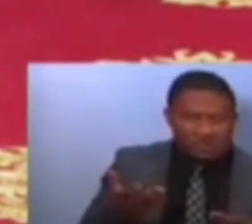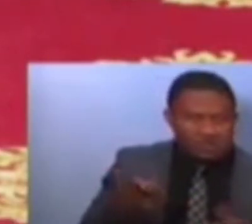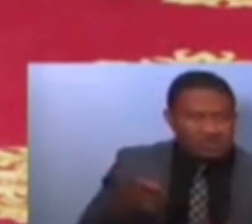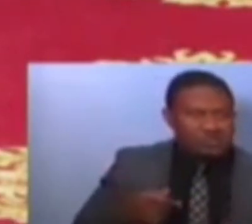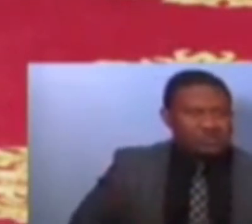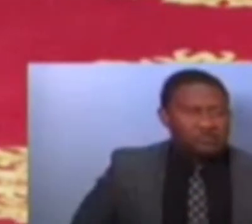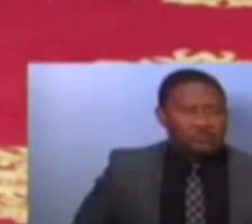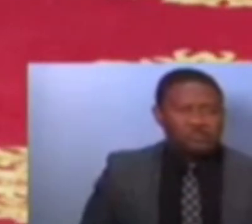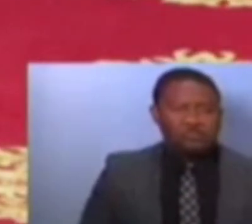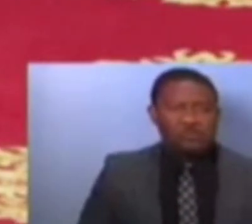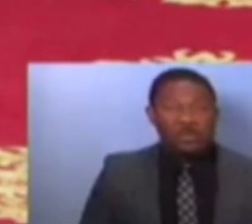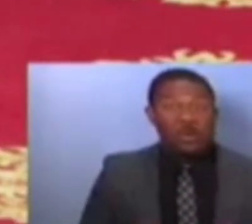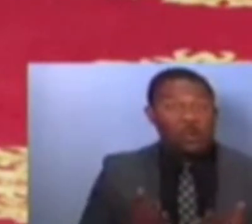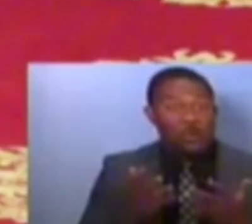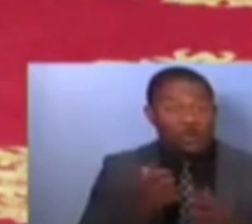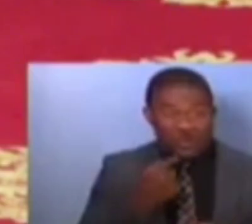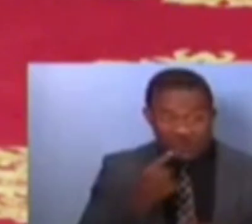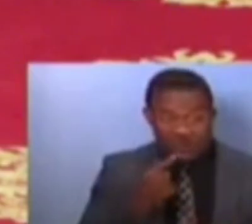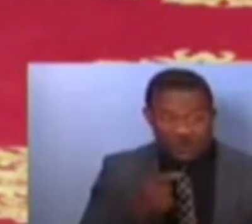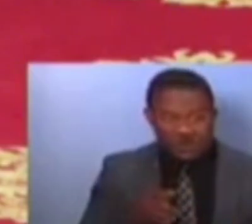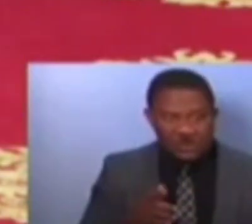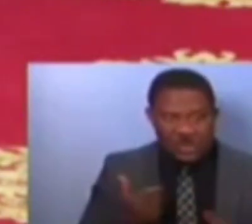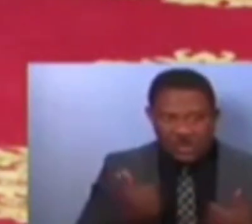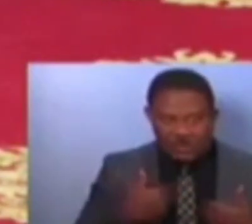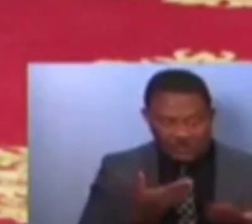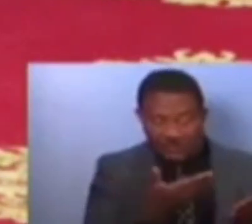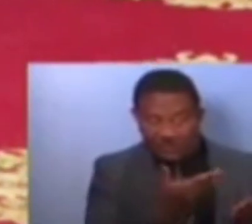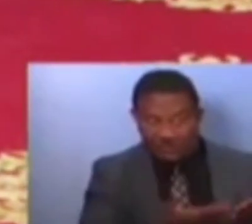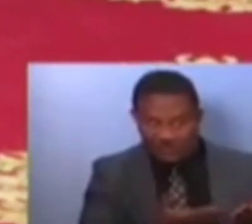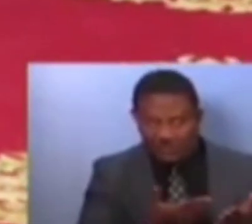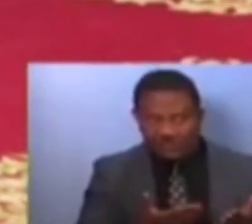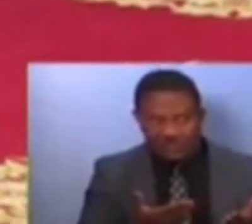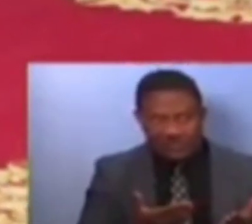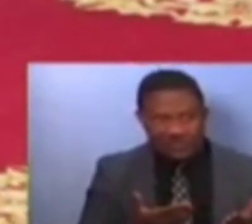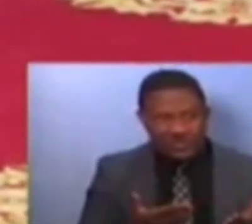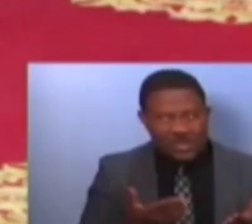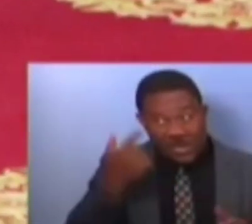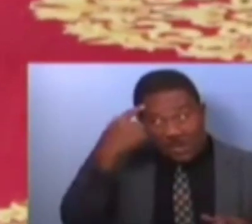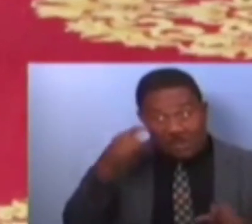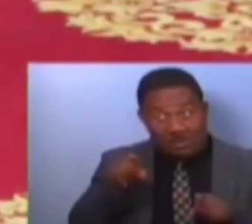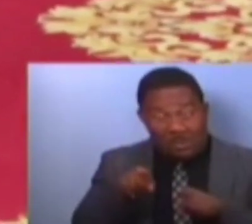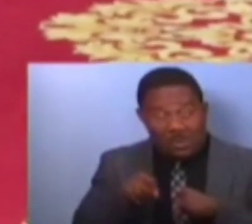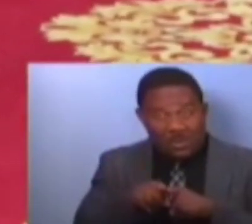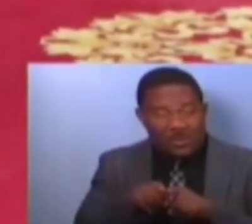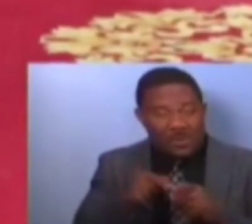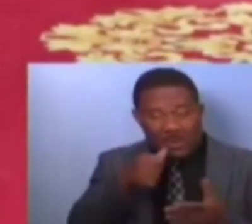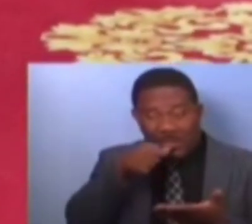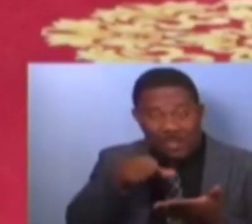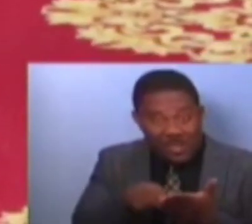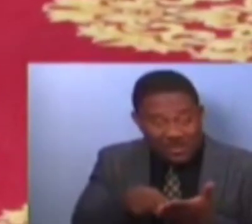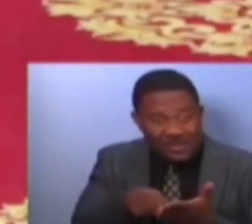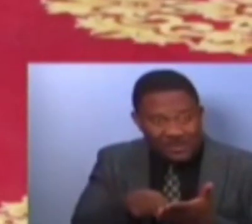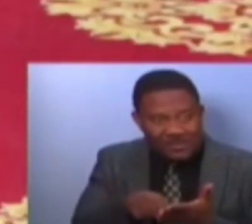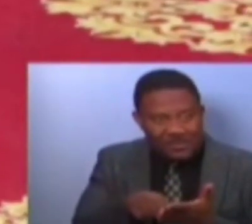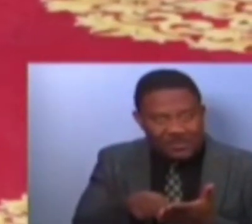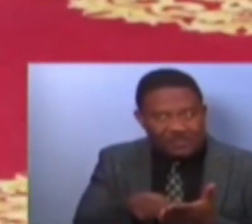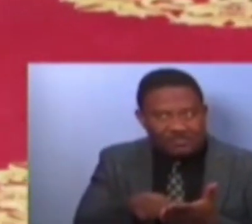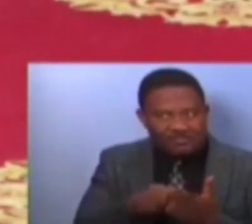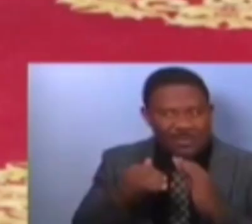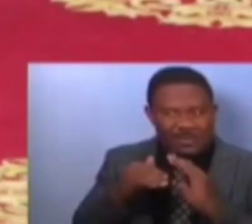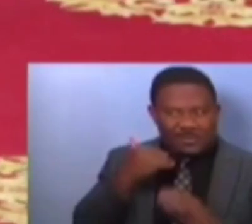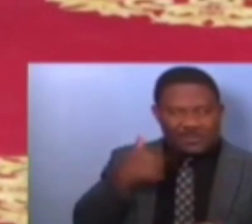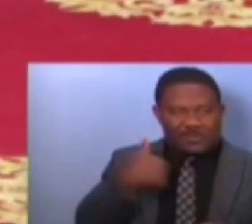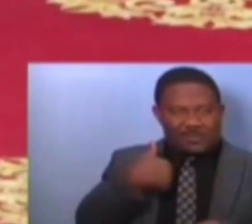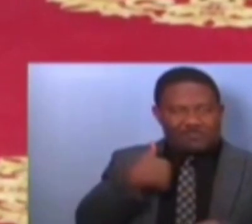person nominated. Let me indicate, I have in my hand a consent letter addressed